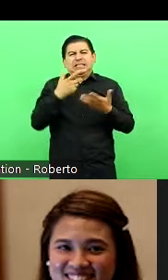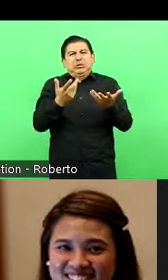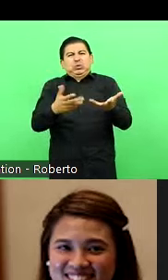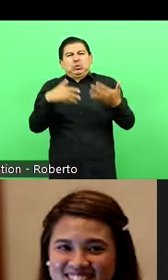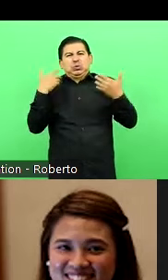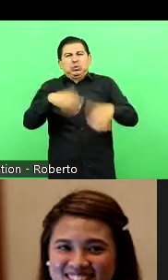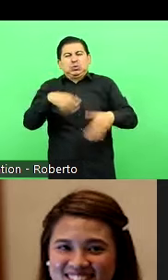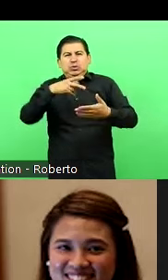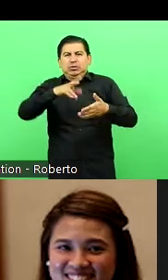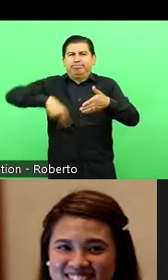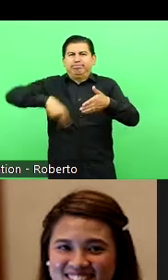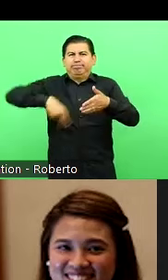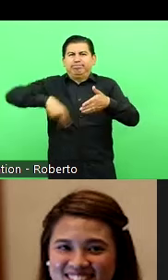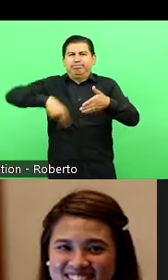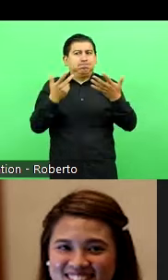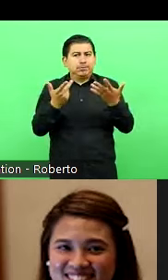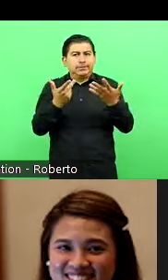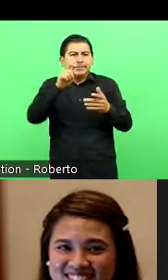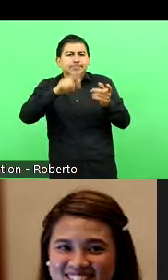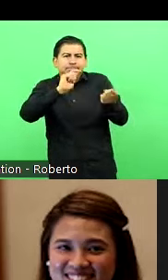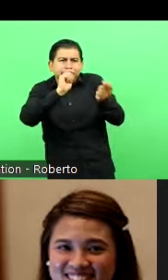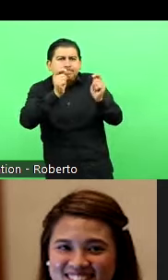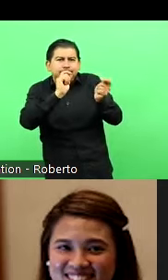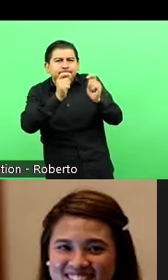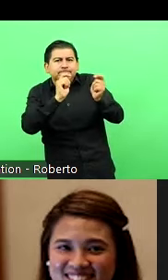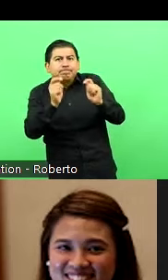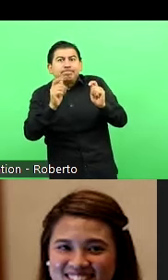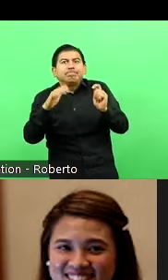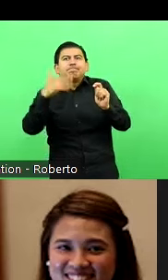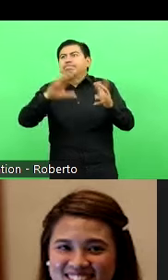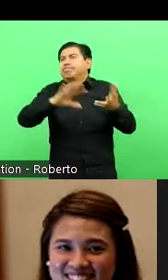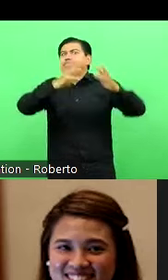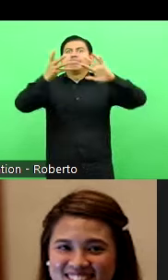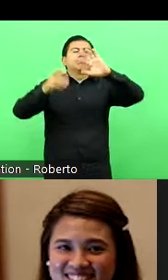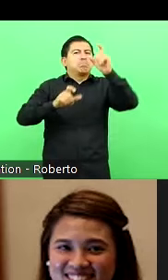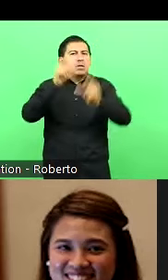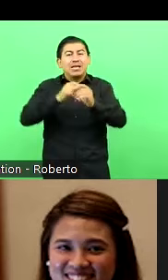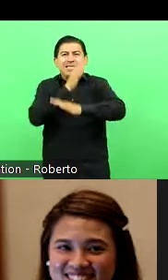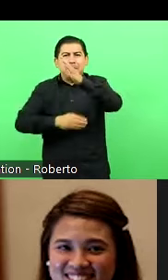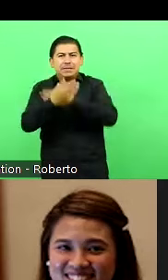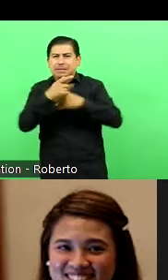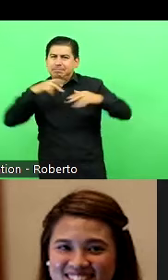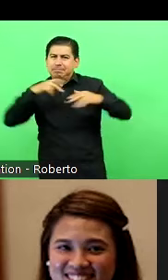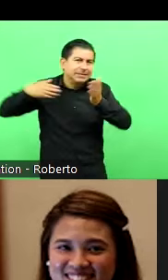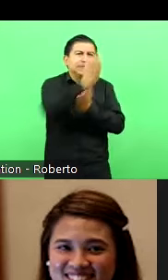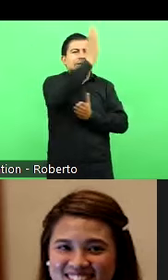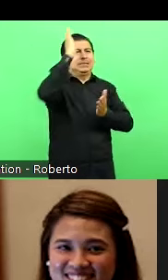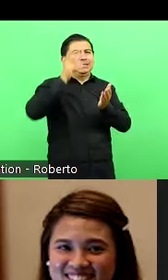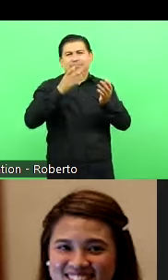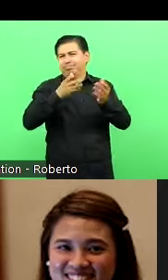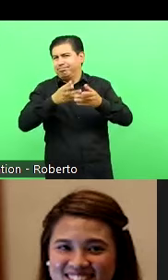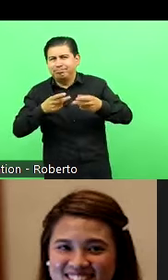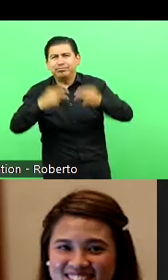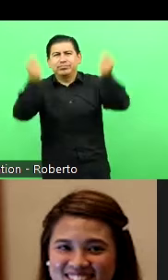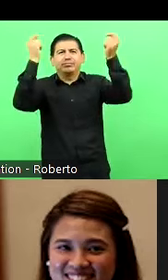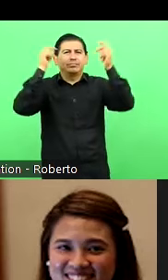reduce to increase access for our PWD sector in our population. And in